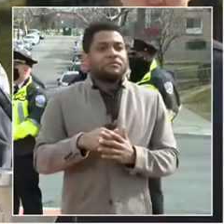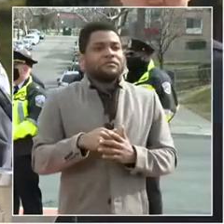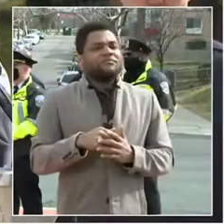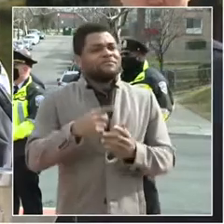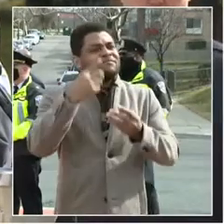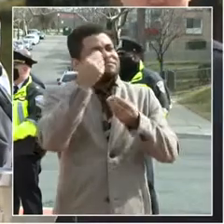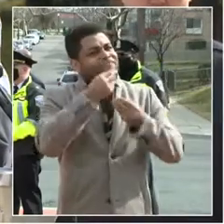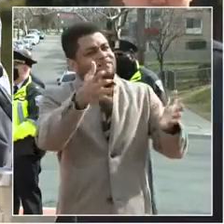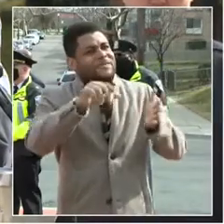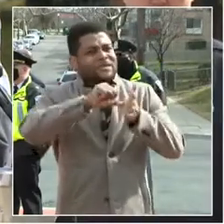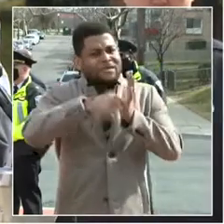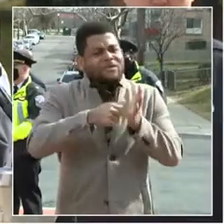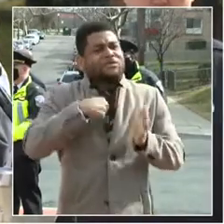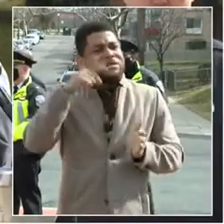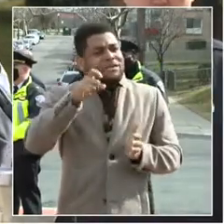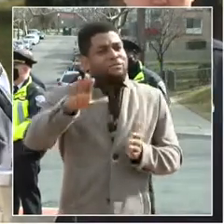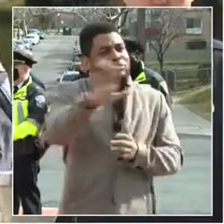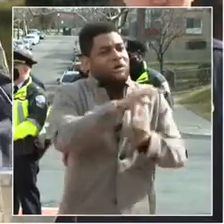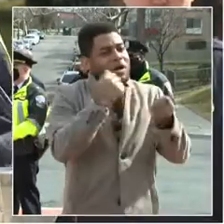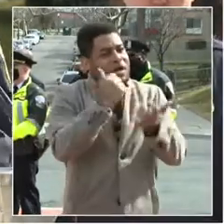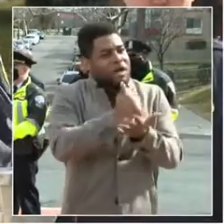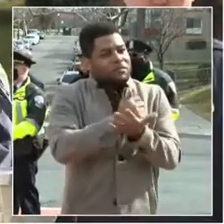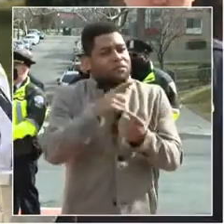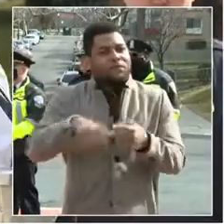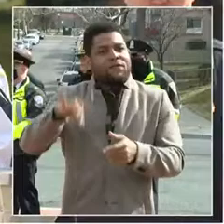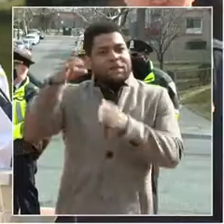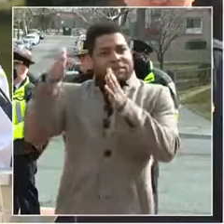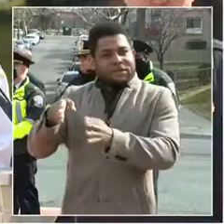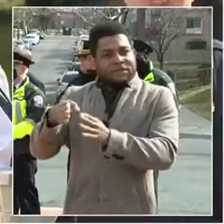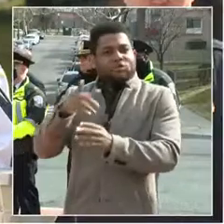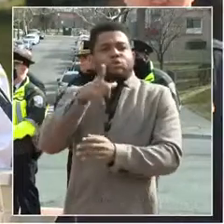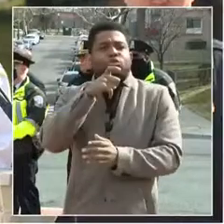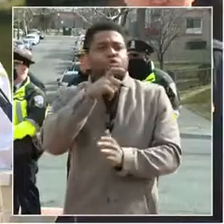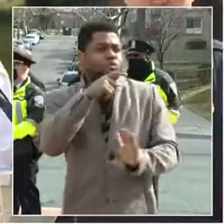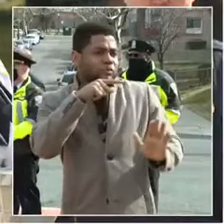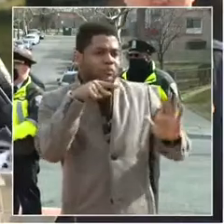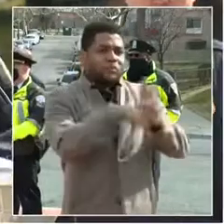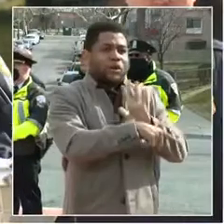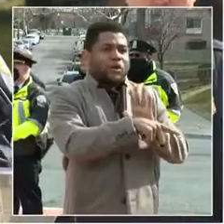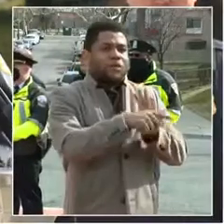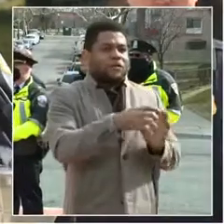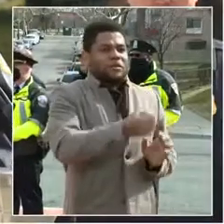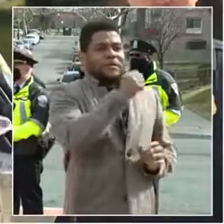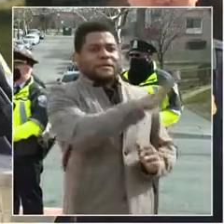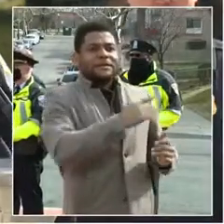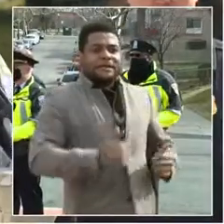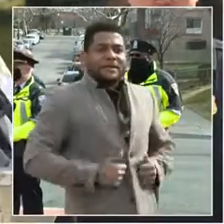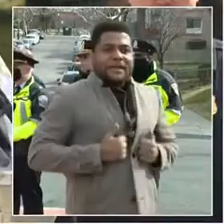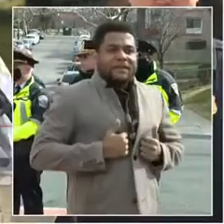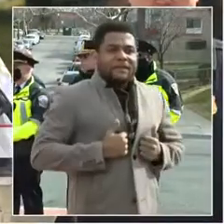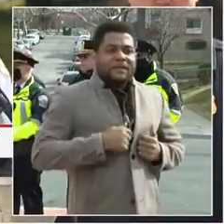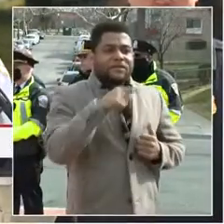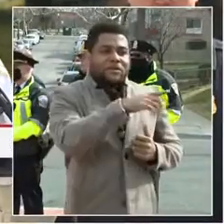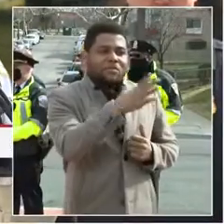your partnership to find the individual who took Pamela Thomas's life on that evening.